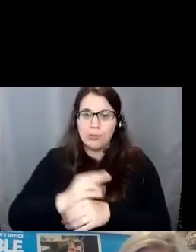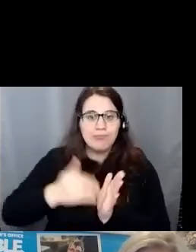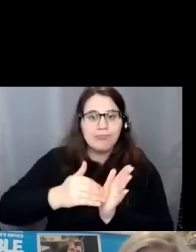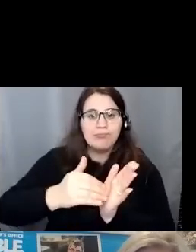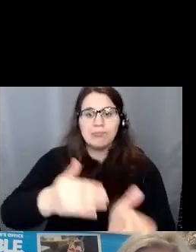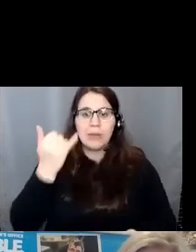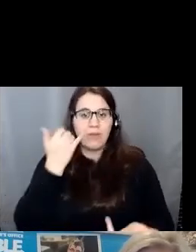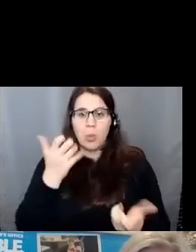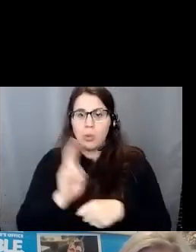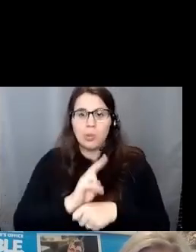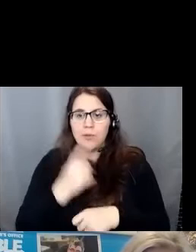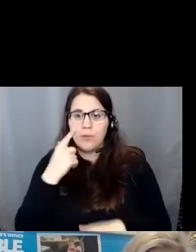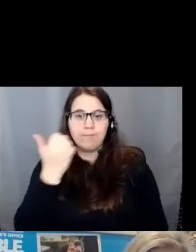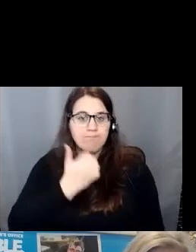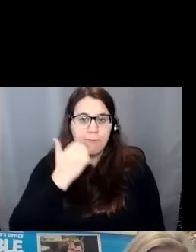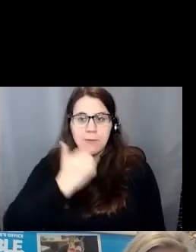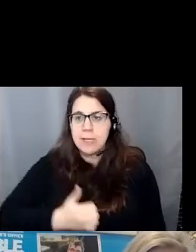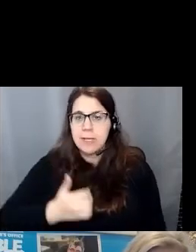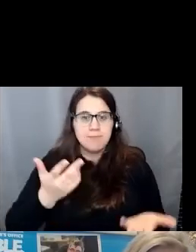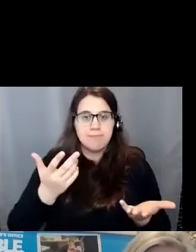for daily living expenses.